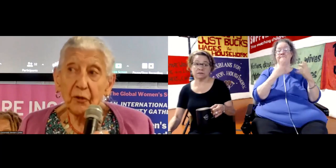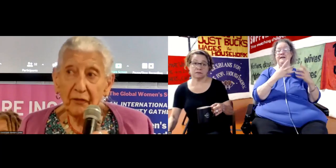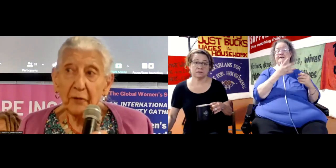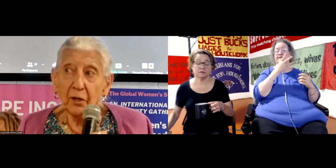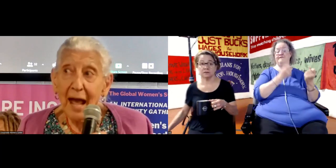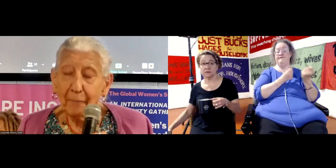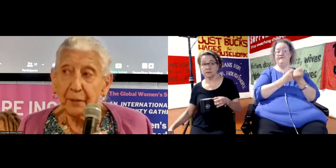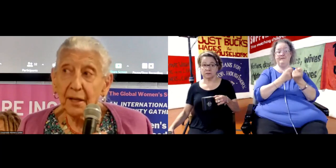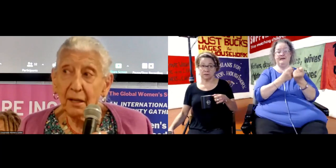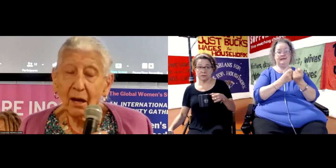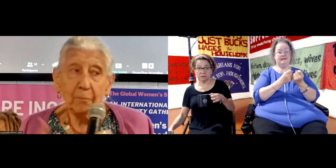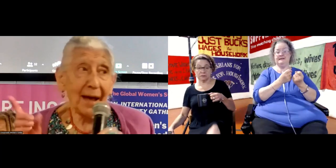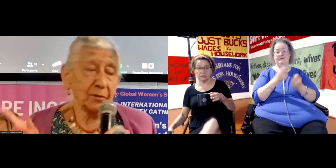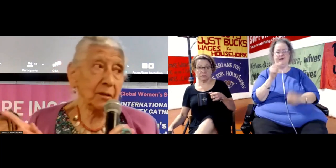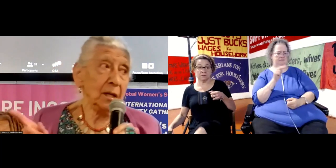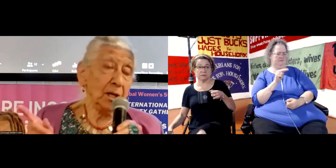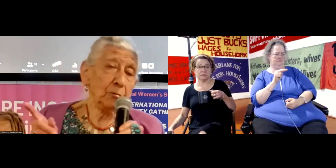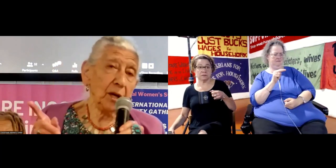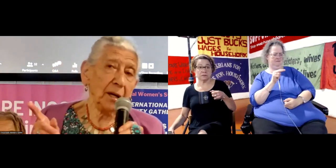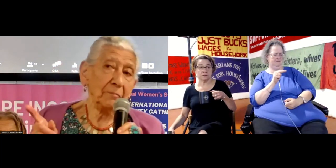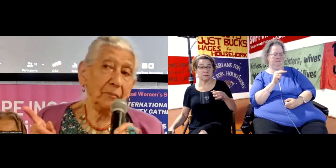many feminists were very unhappy about